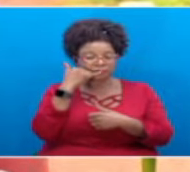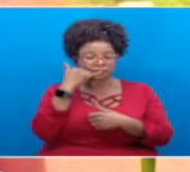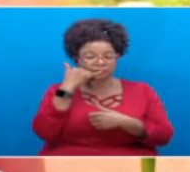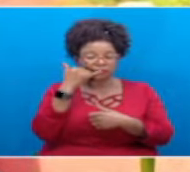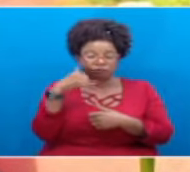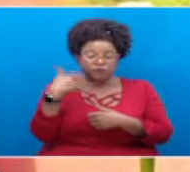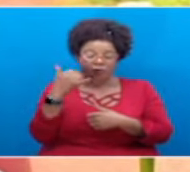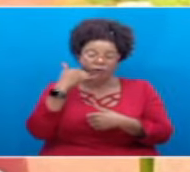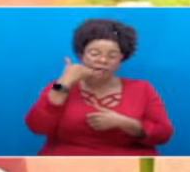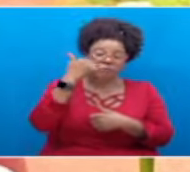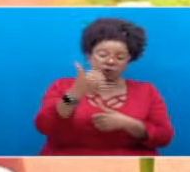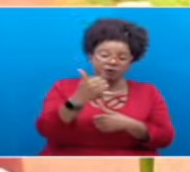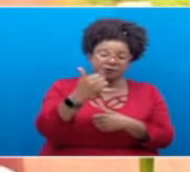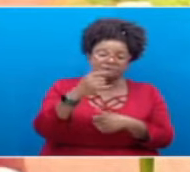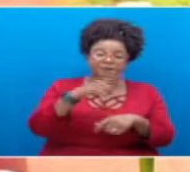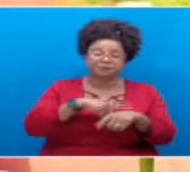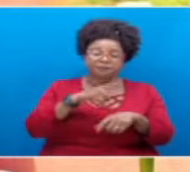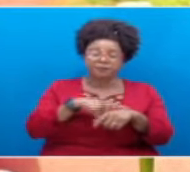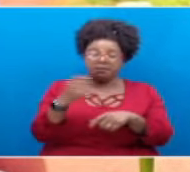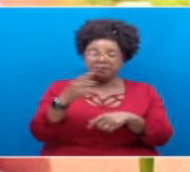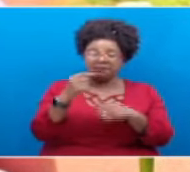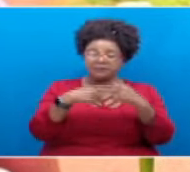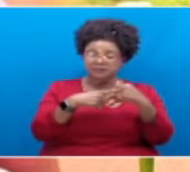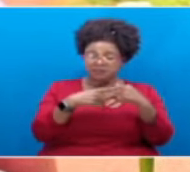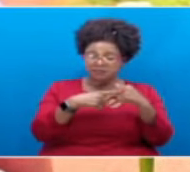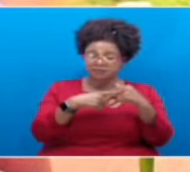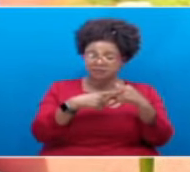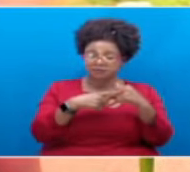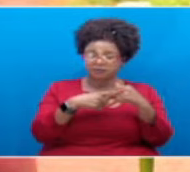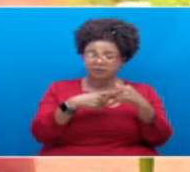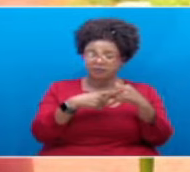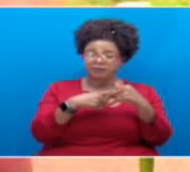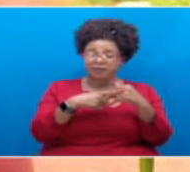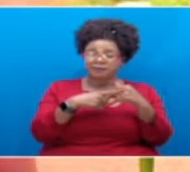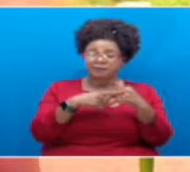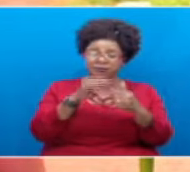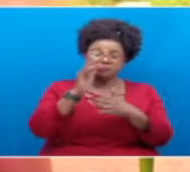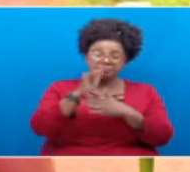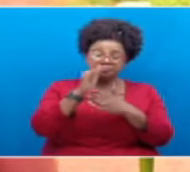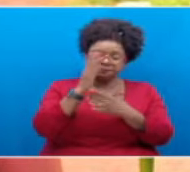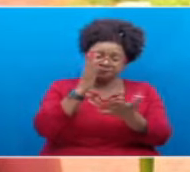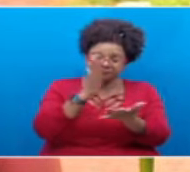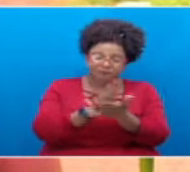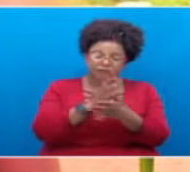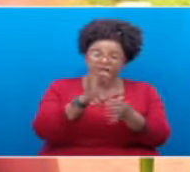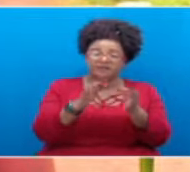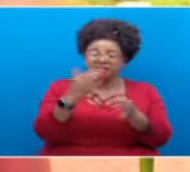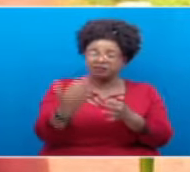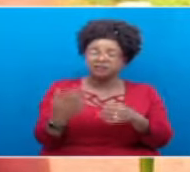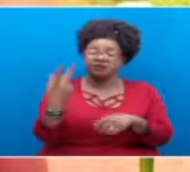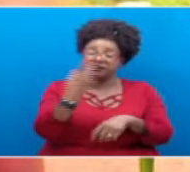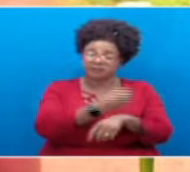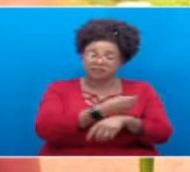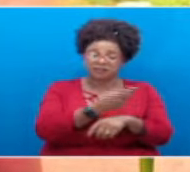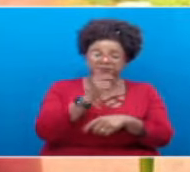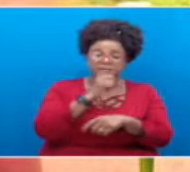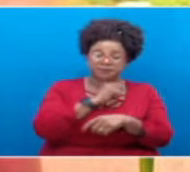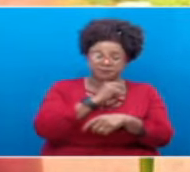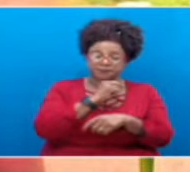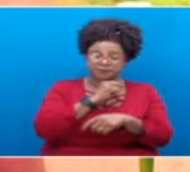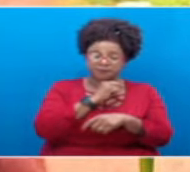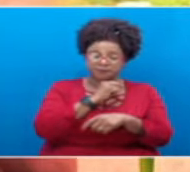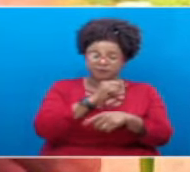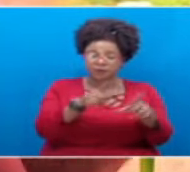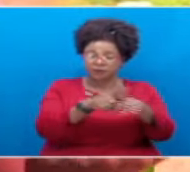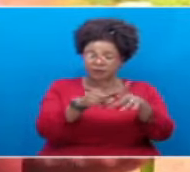them immediately they turn 6 months. We give the mothers a call to confirm if the child has been vaccinated. We also